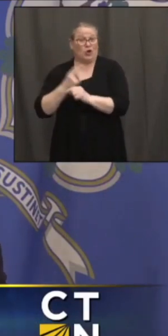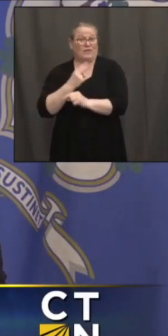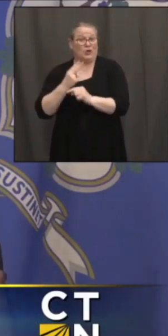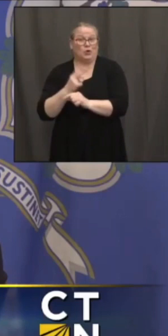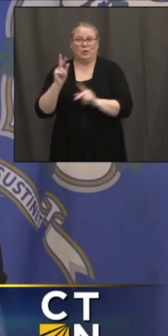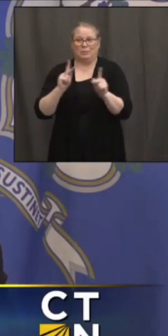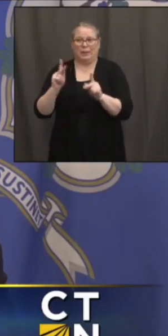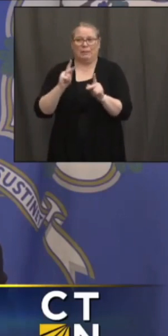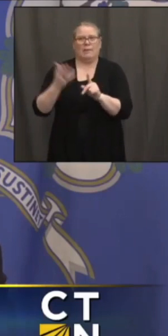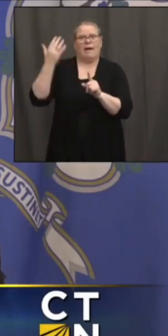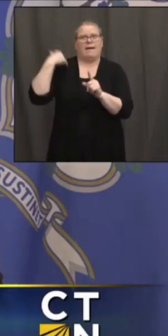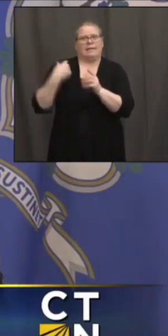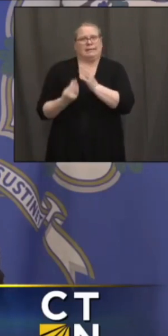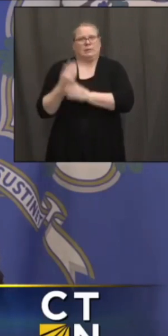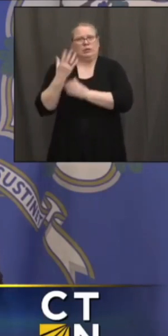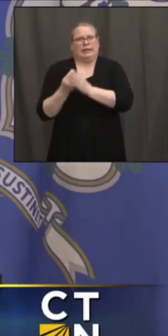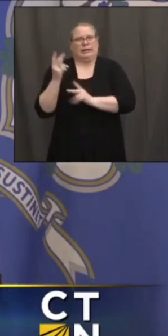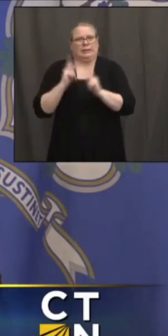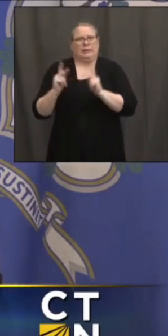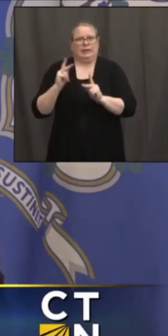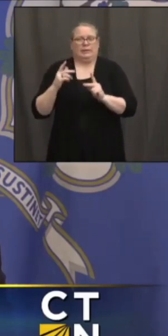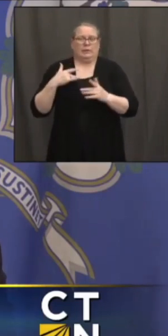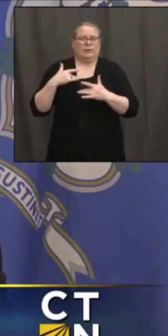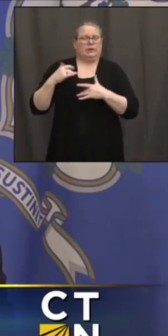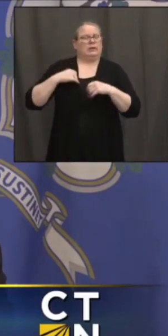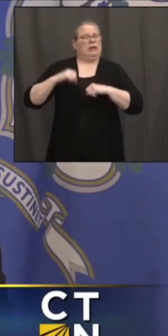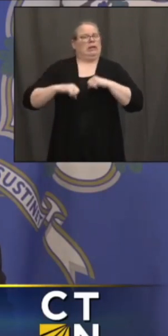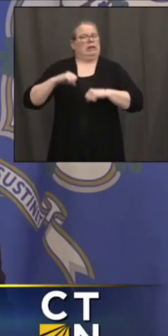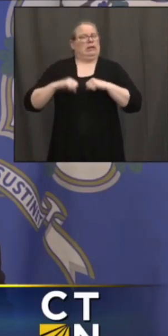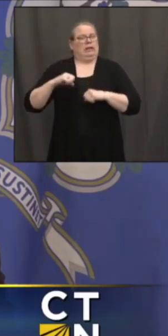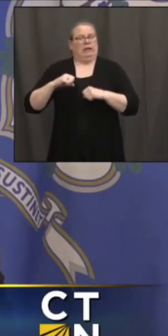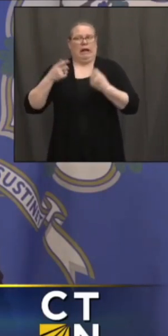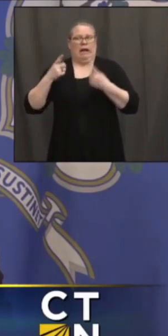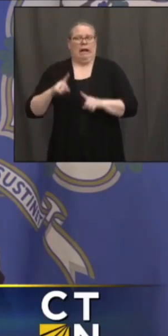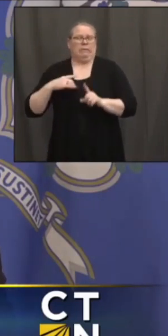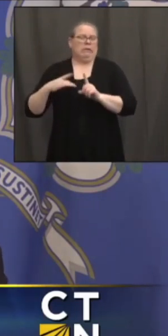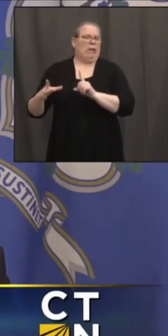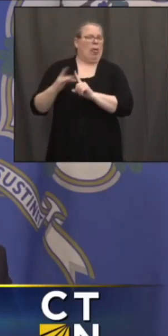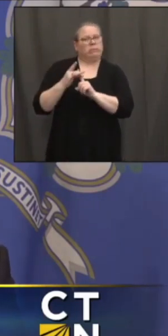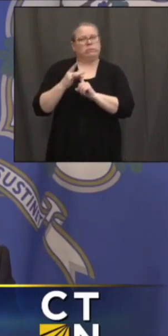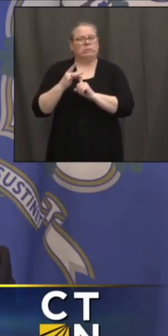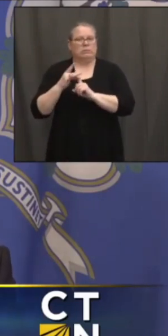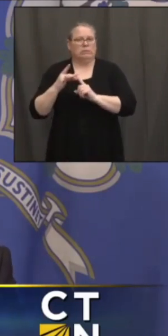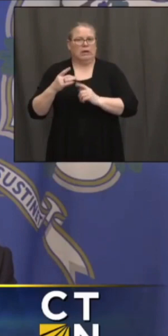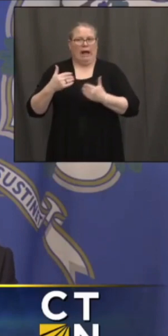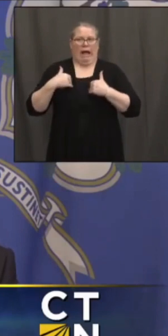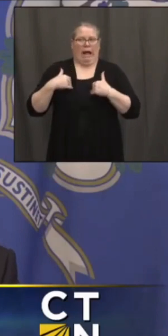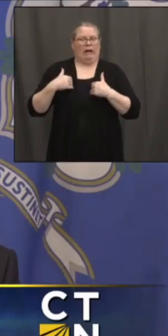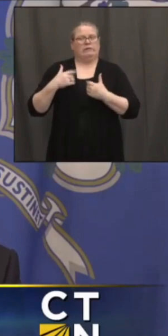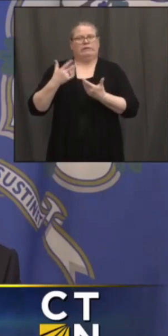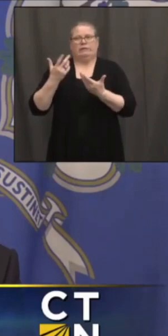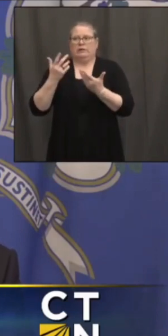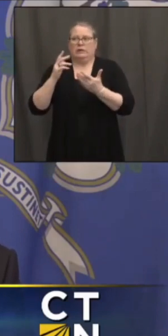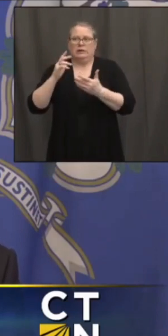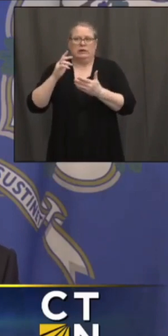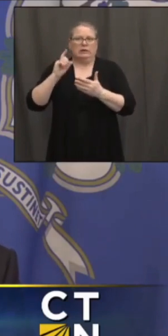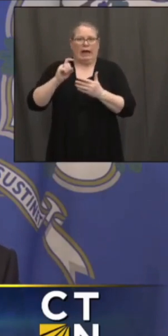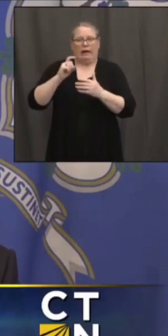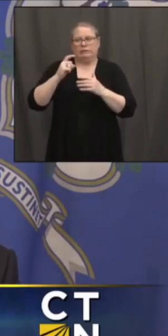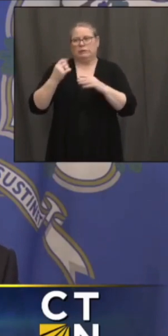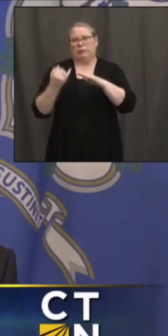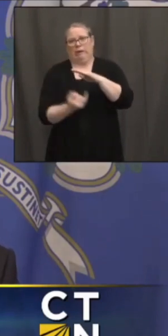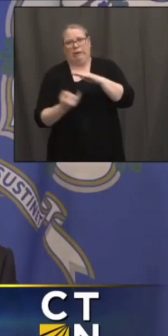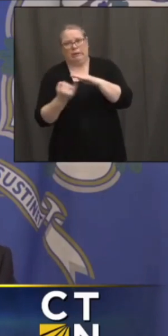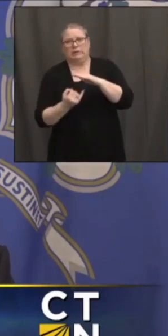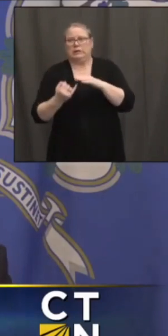get tested, reluctant that they might test positive, have to quarantine, and they'd have to not get paid. I mean, so I think we've